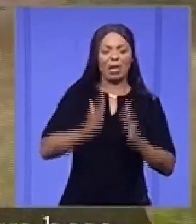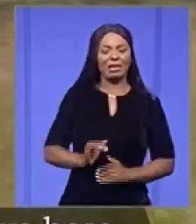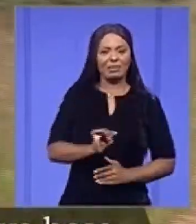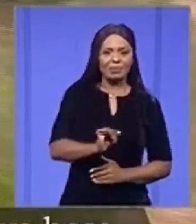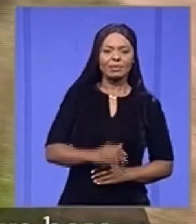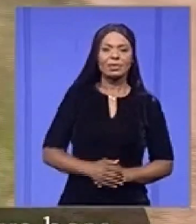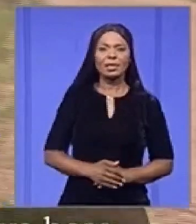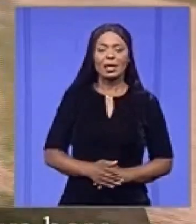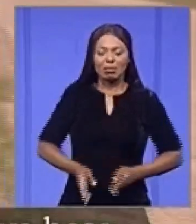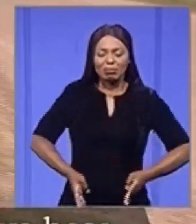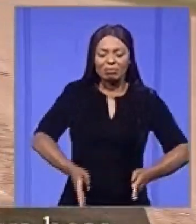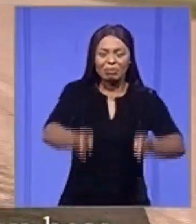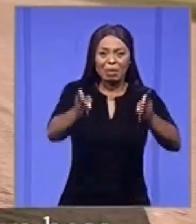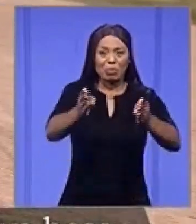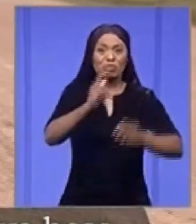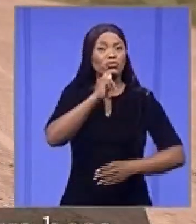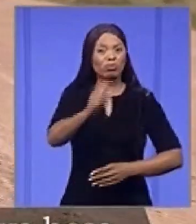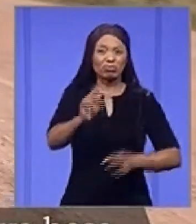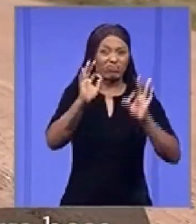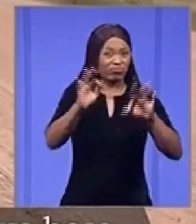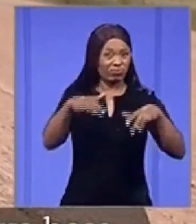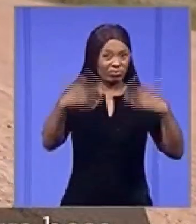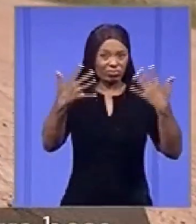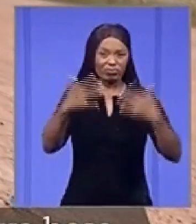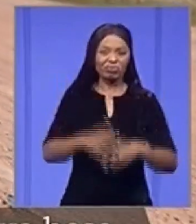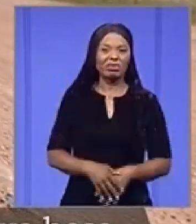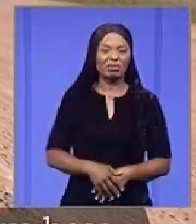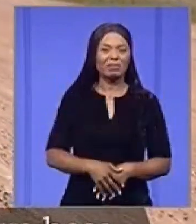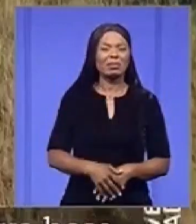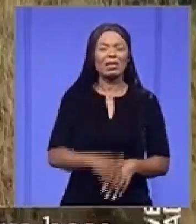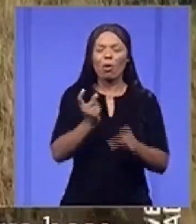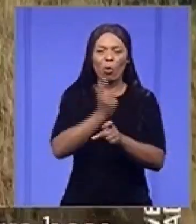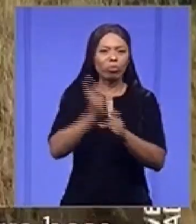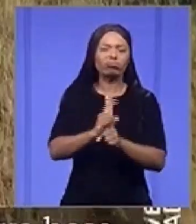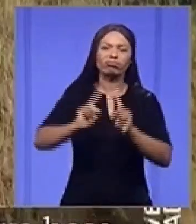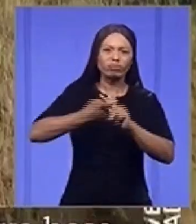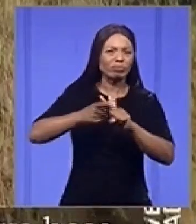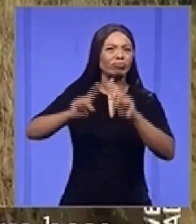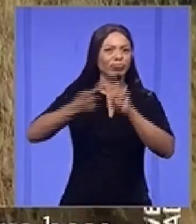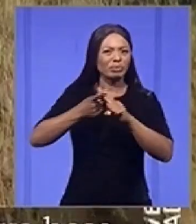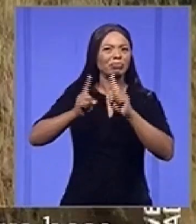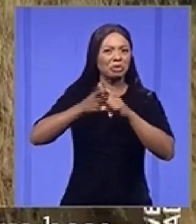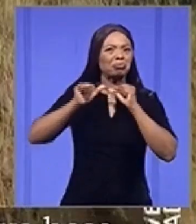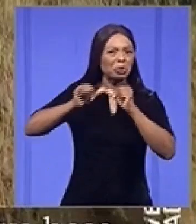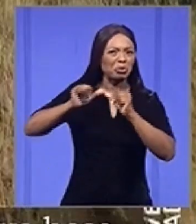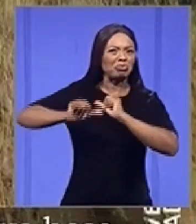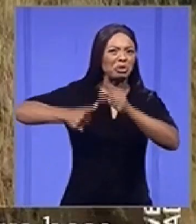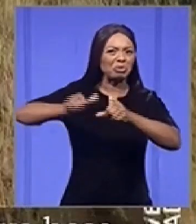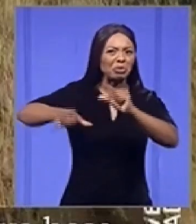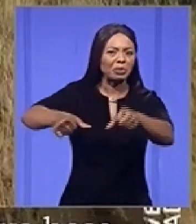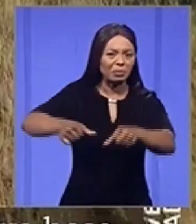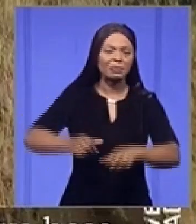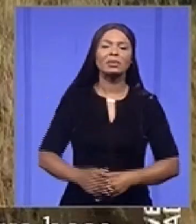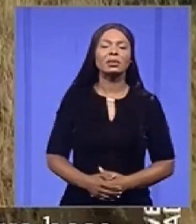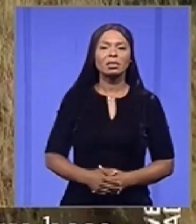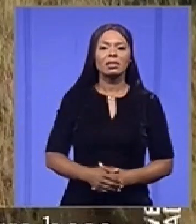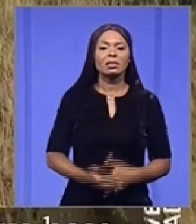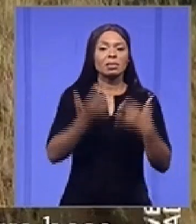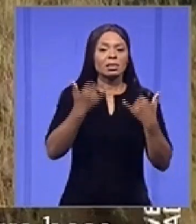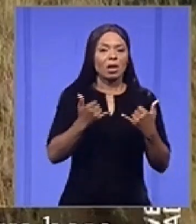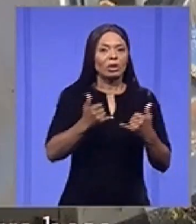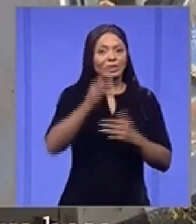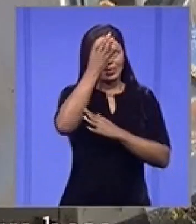ya rona bagaetso ga ya siama. Selemo le selemo o tshwanetse go ne le kotsi. Lefapha la pabalesego ya baagi le dipalangwa la lefedisitse kontraka ya